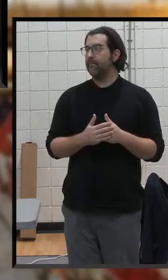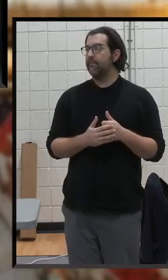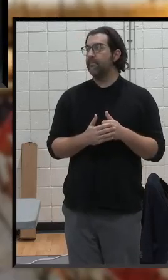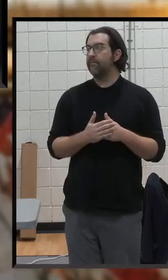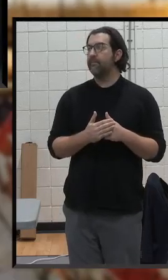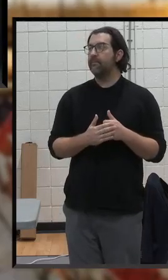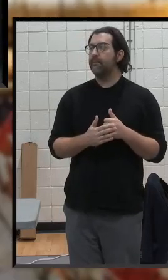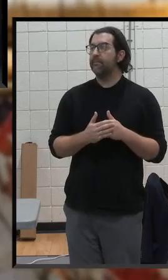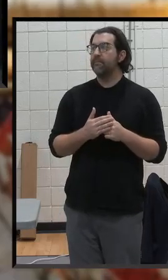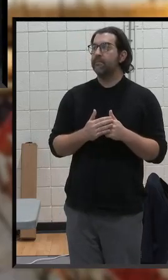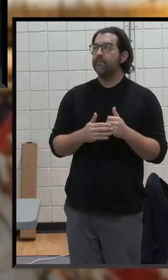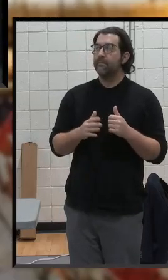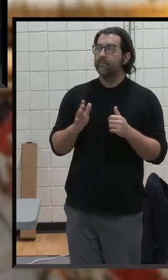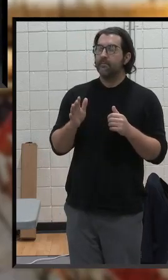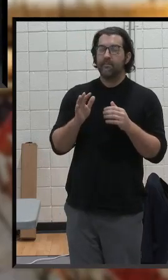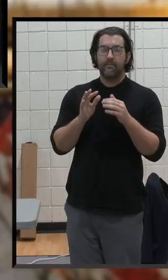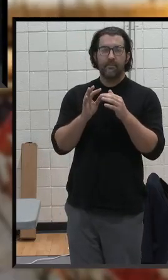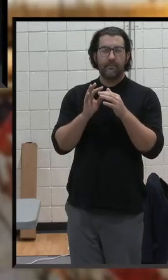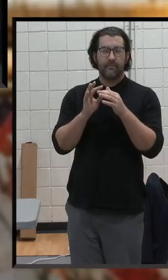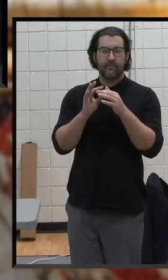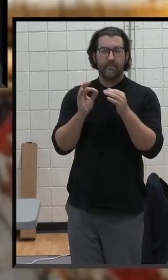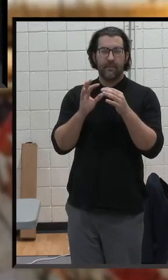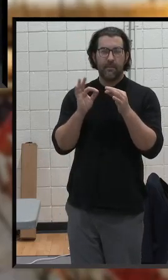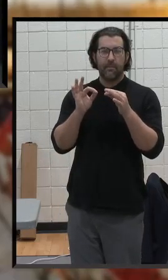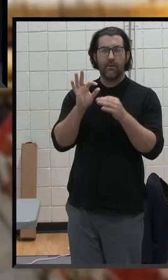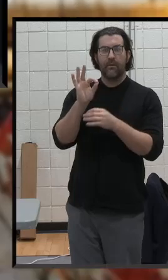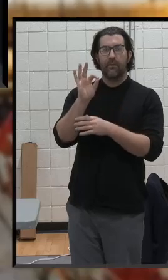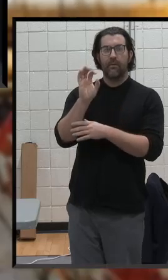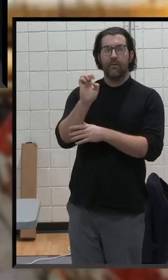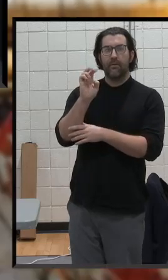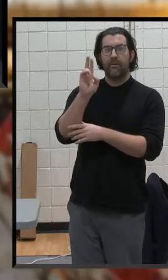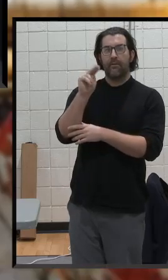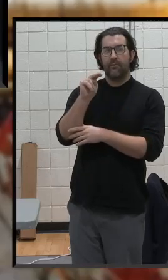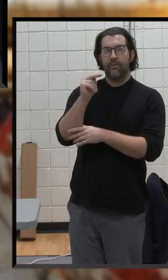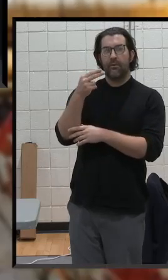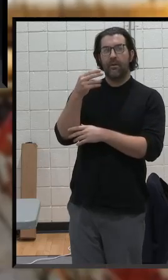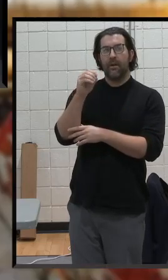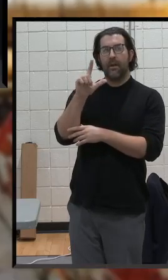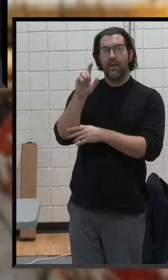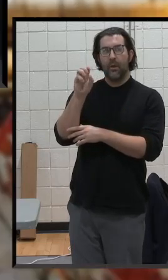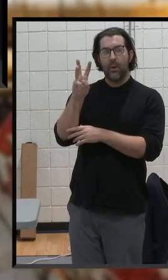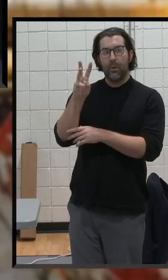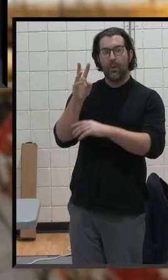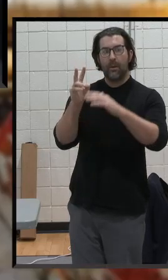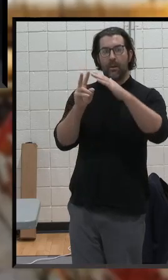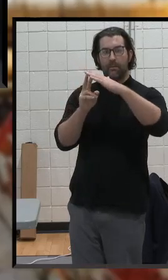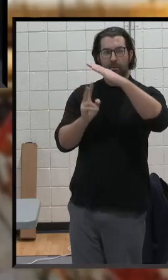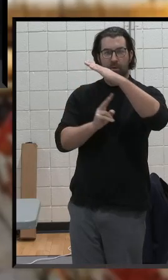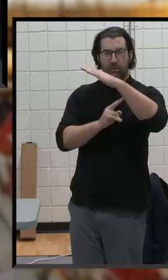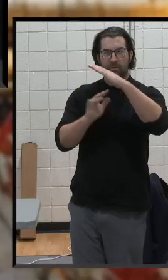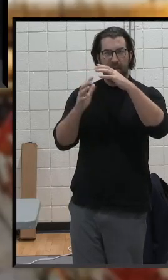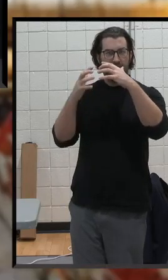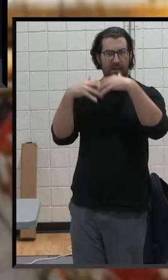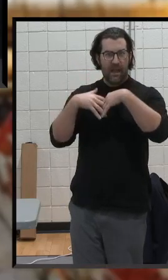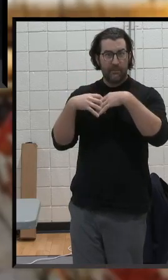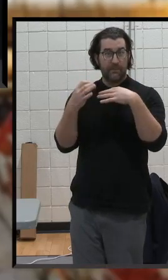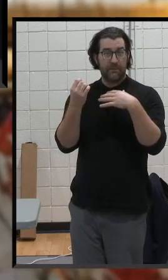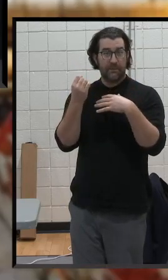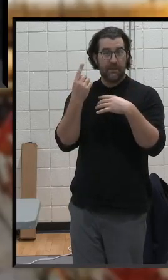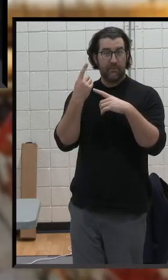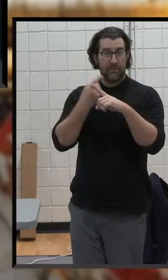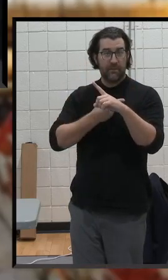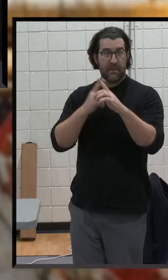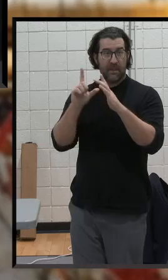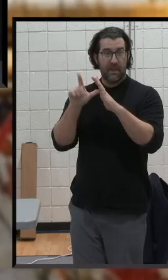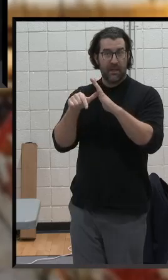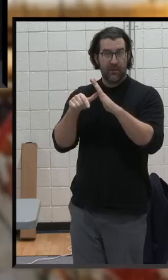So the comment was about the Fern Hollow Bridge, which, that collapsed, and 11 months later, we